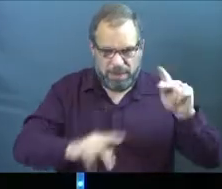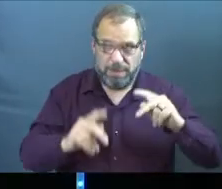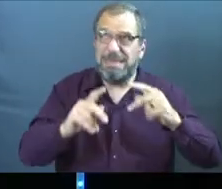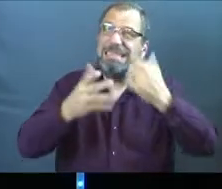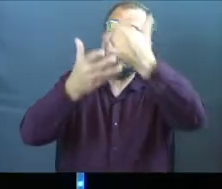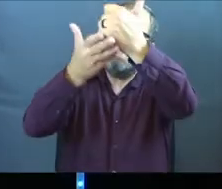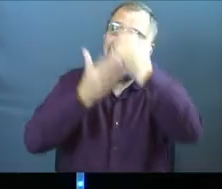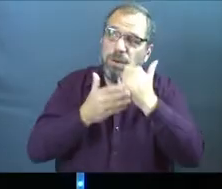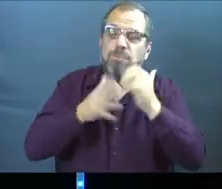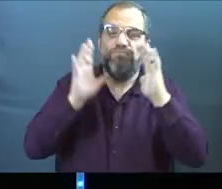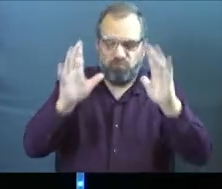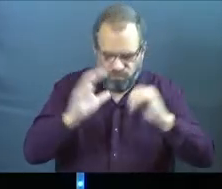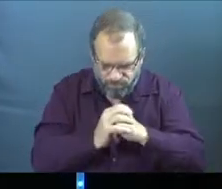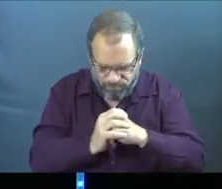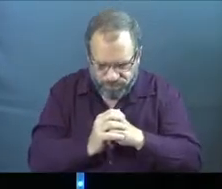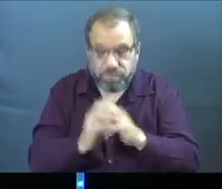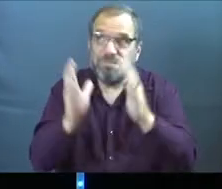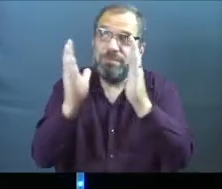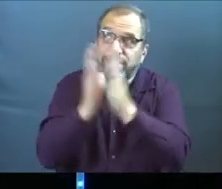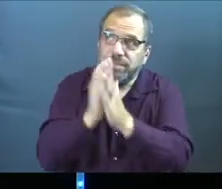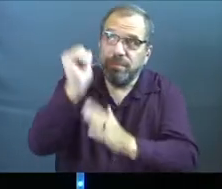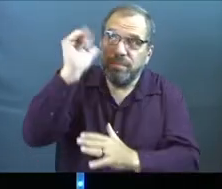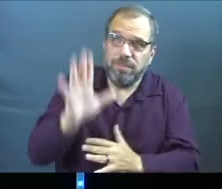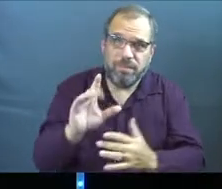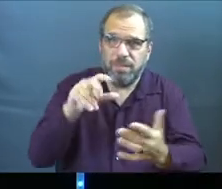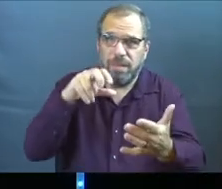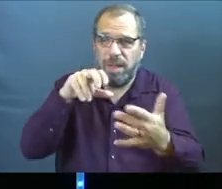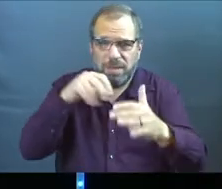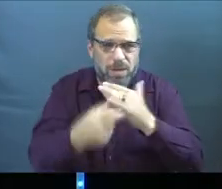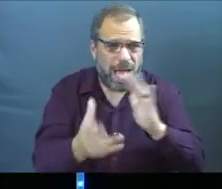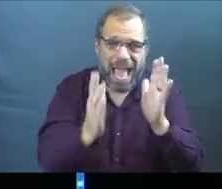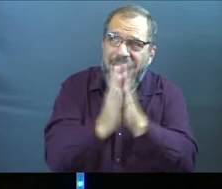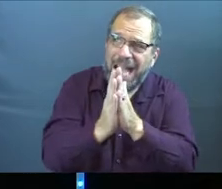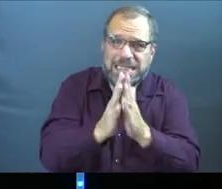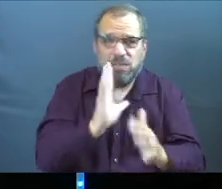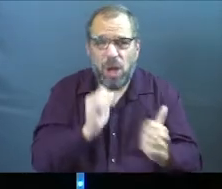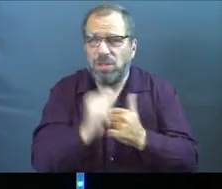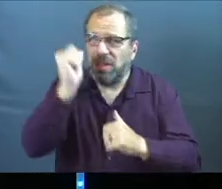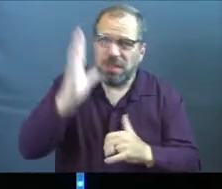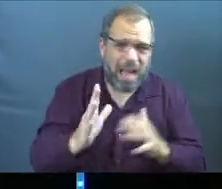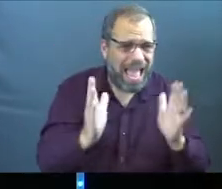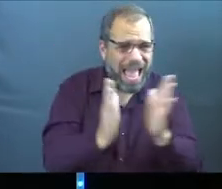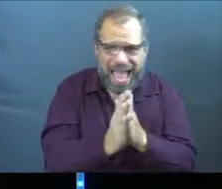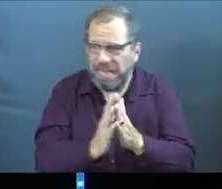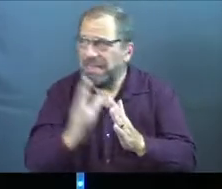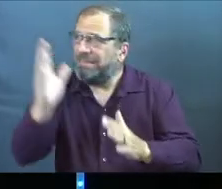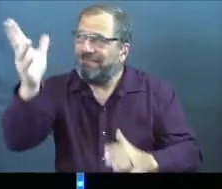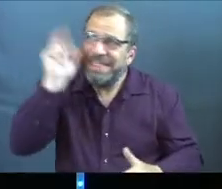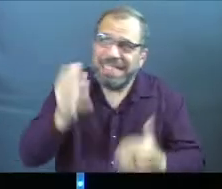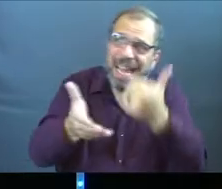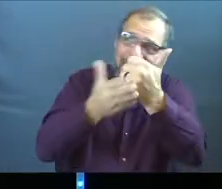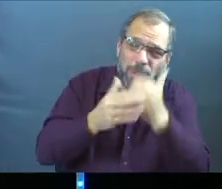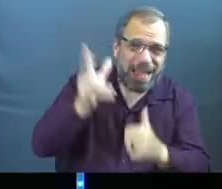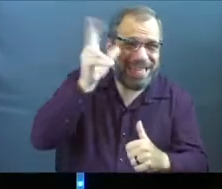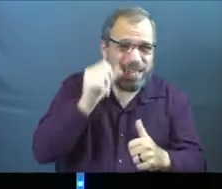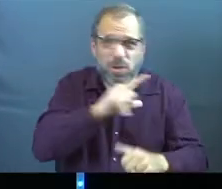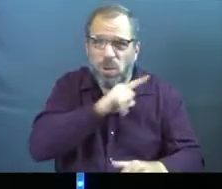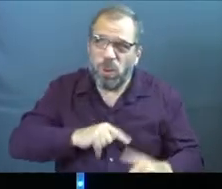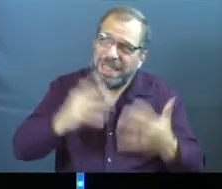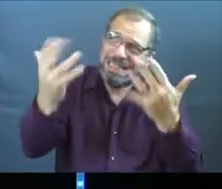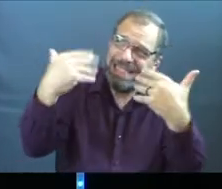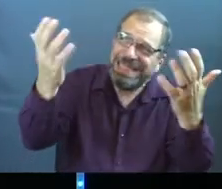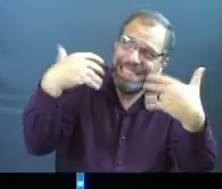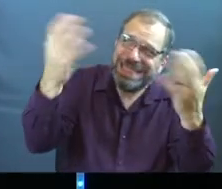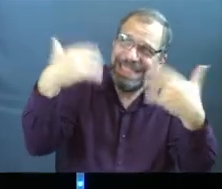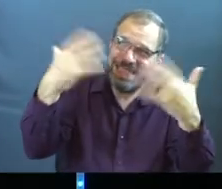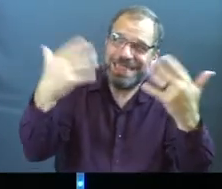help of the Lord, right? So he's asking God himself, going to prophets and asking, can you speak to God? Ask him to speak back. We need his help. I need to hear from the Lord on this, what we're supposed